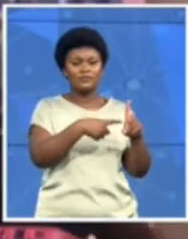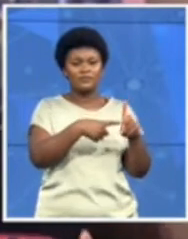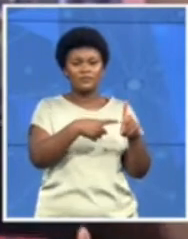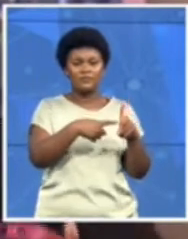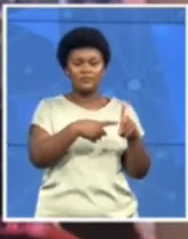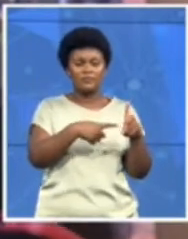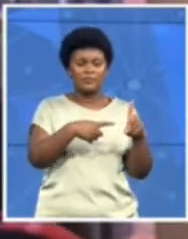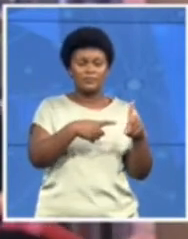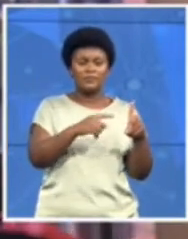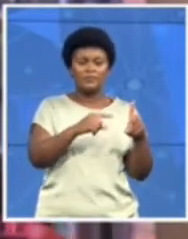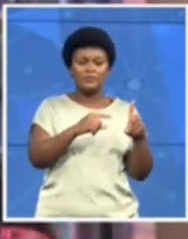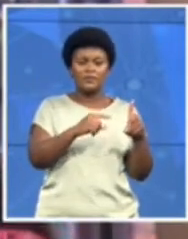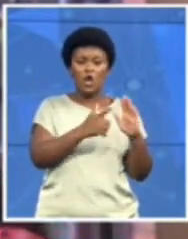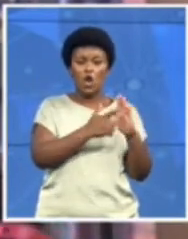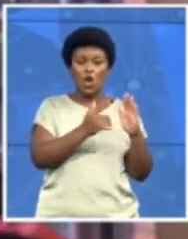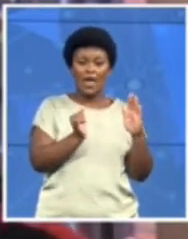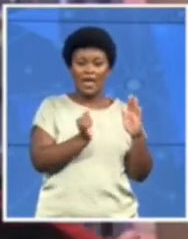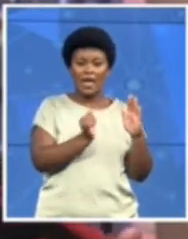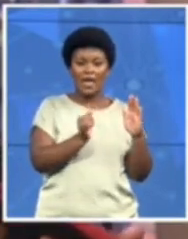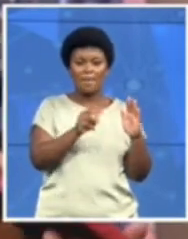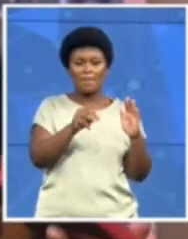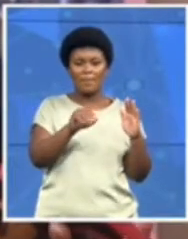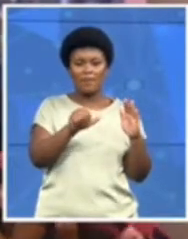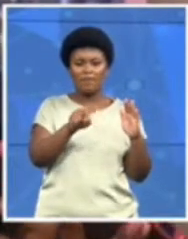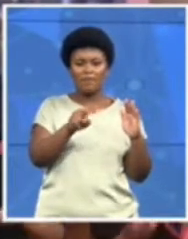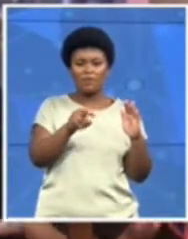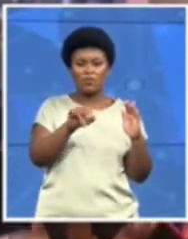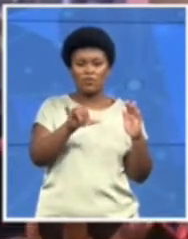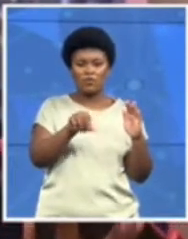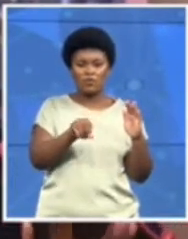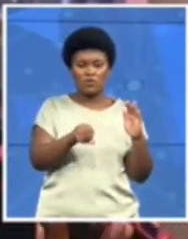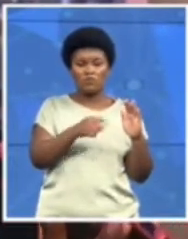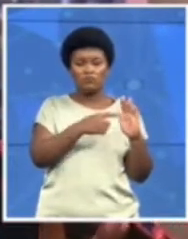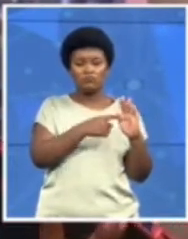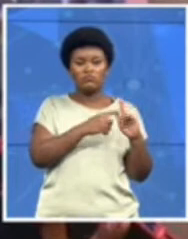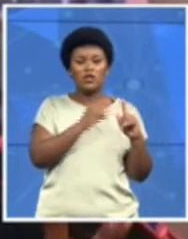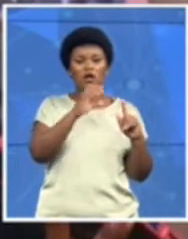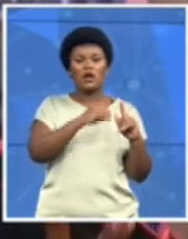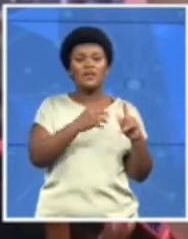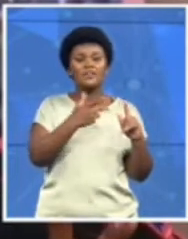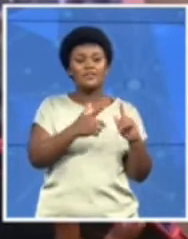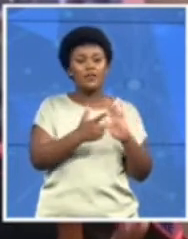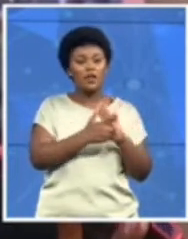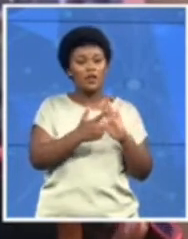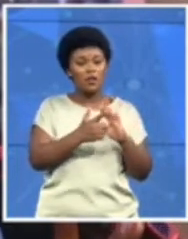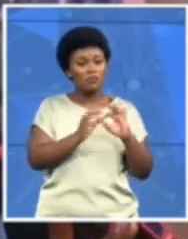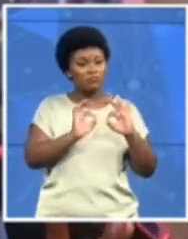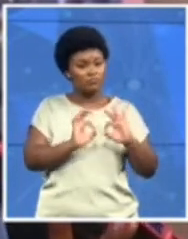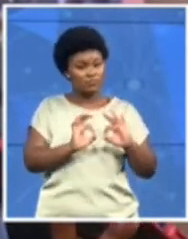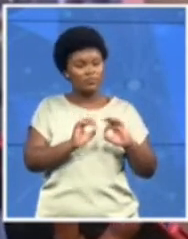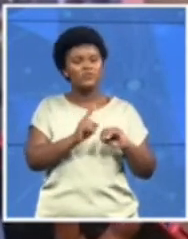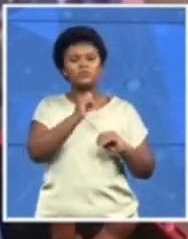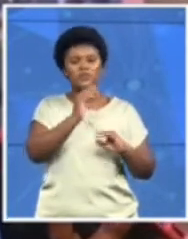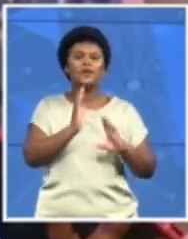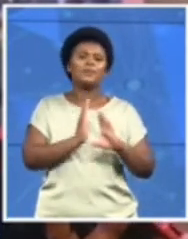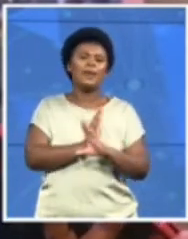and I asked him whether he's legal aid. He said, no, he's private. I'm not sure how he managed